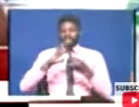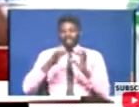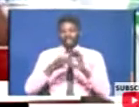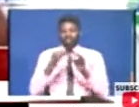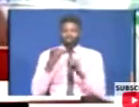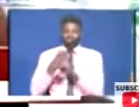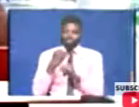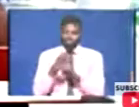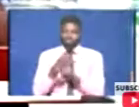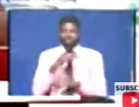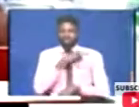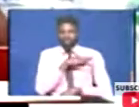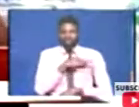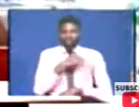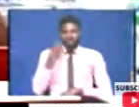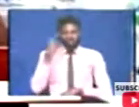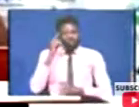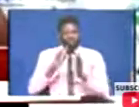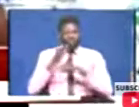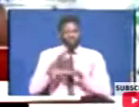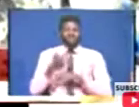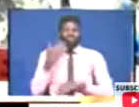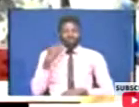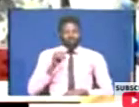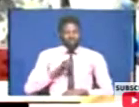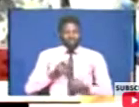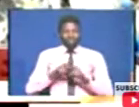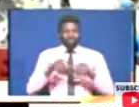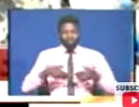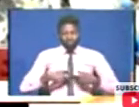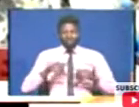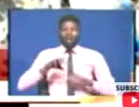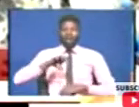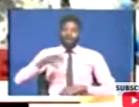for more than 500 women and youth in the county.